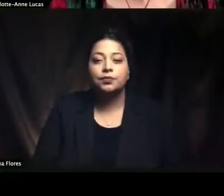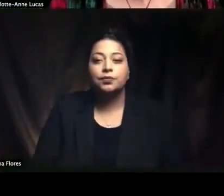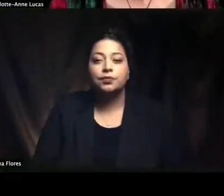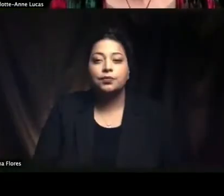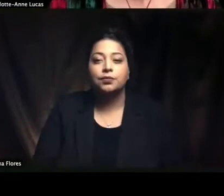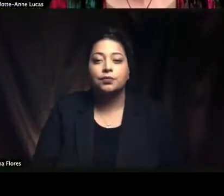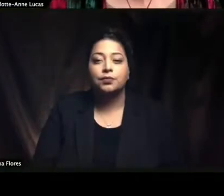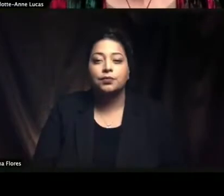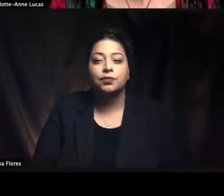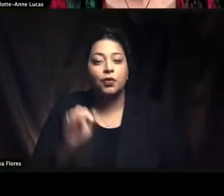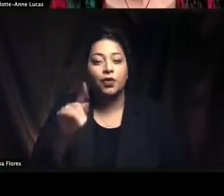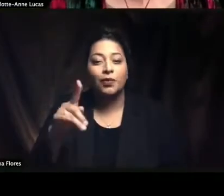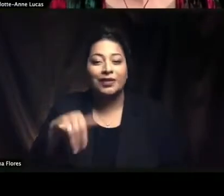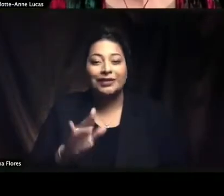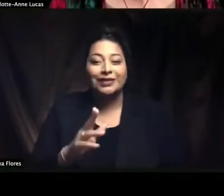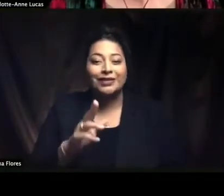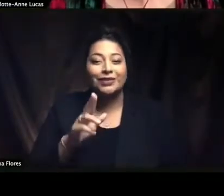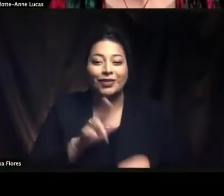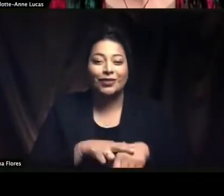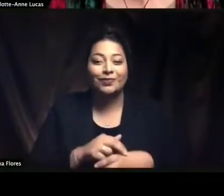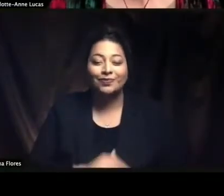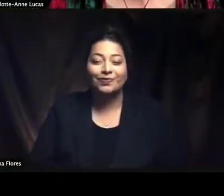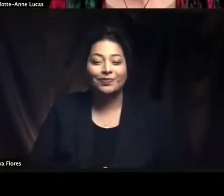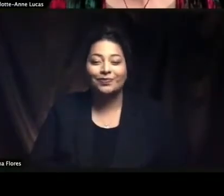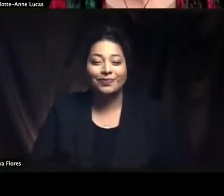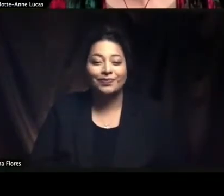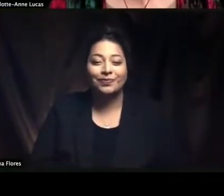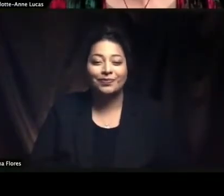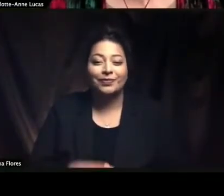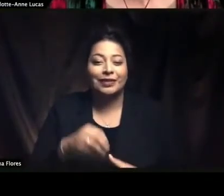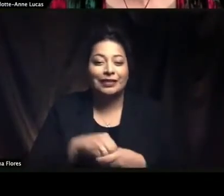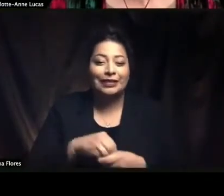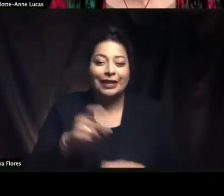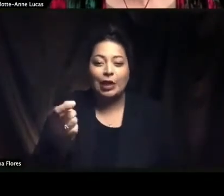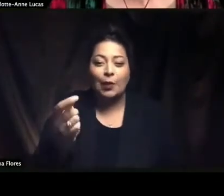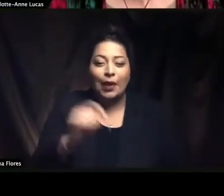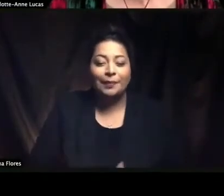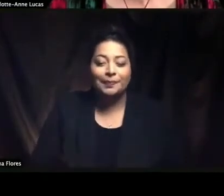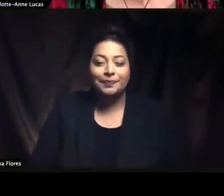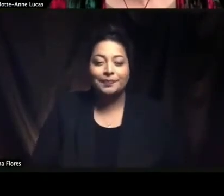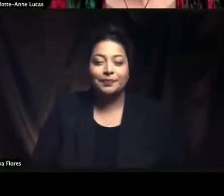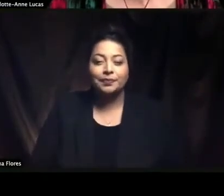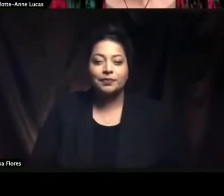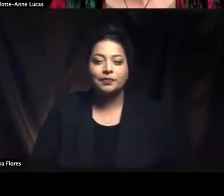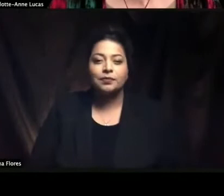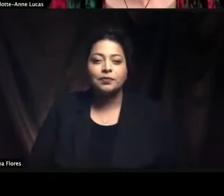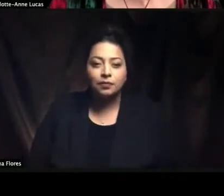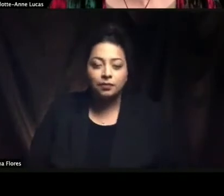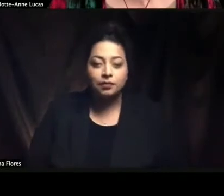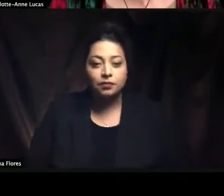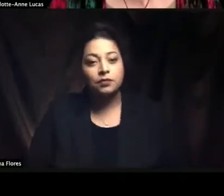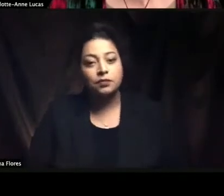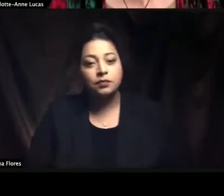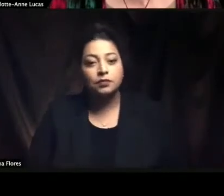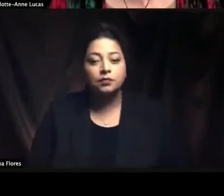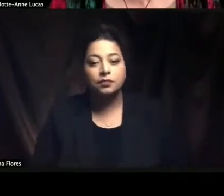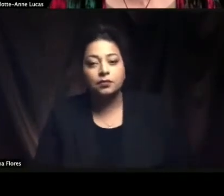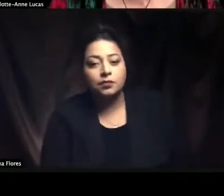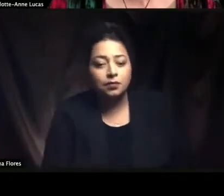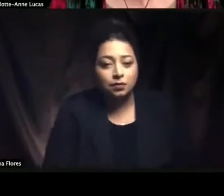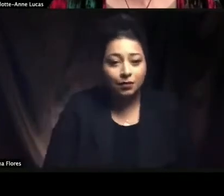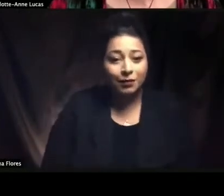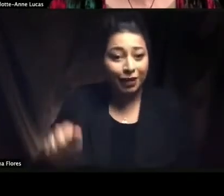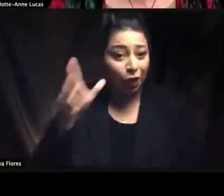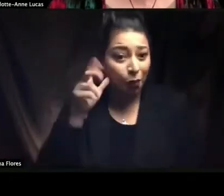Okay, I'm still on the phone. I'll be on the Zoom in a minute. But when it comes to this, can you hear me okay?